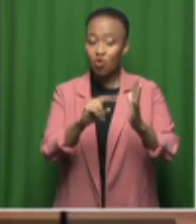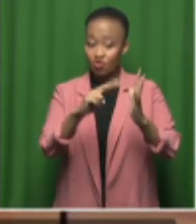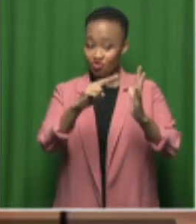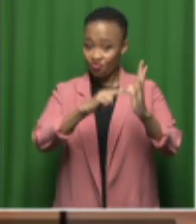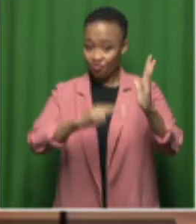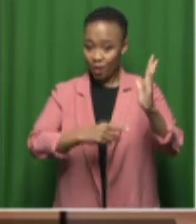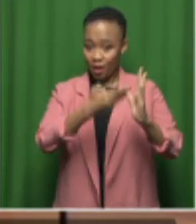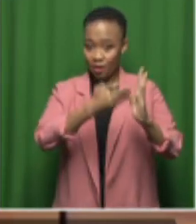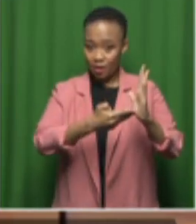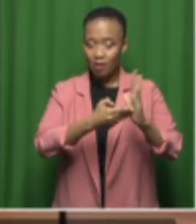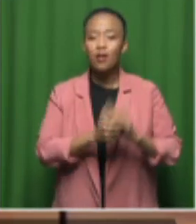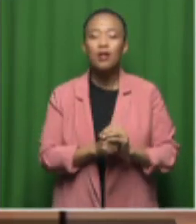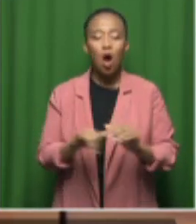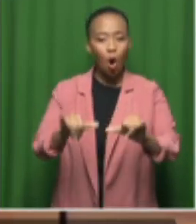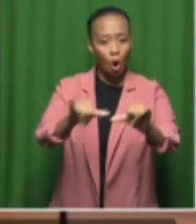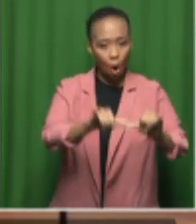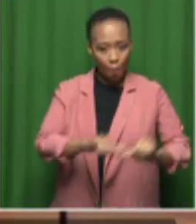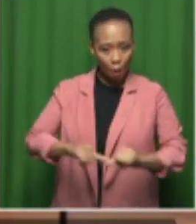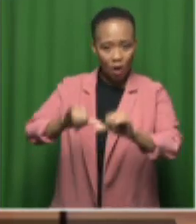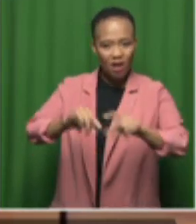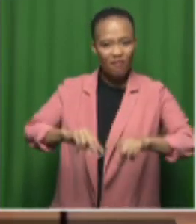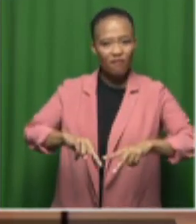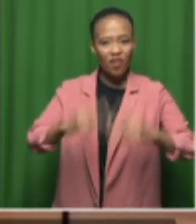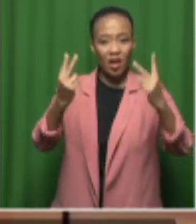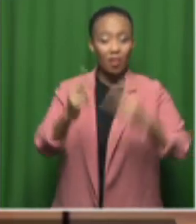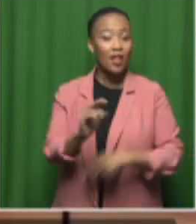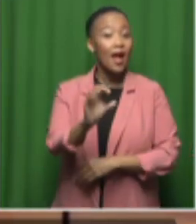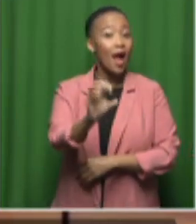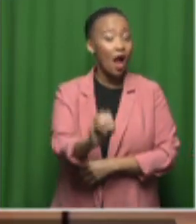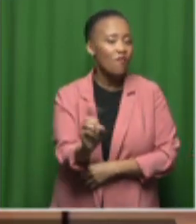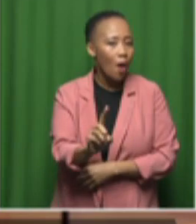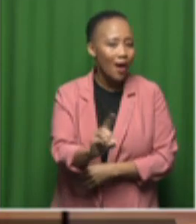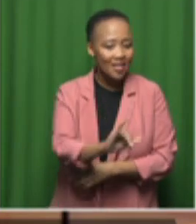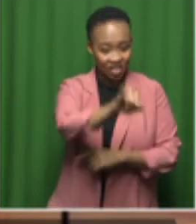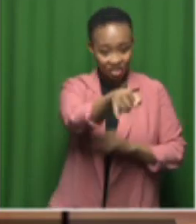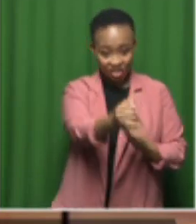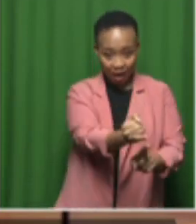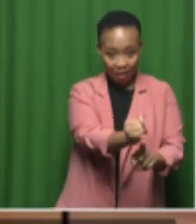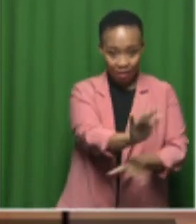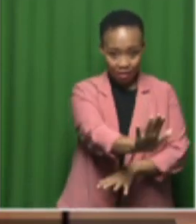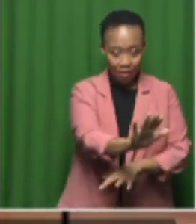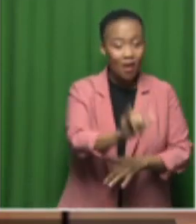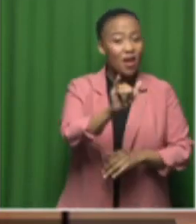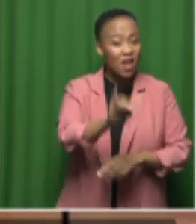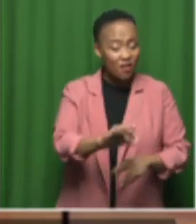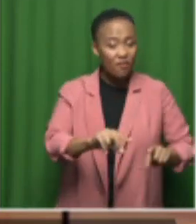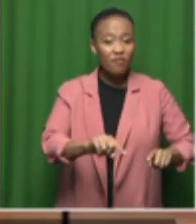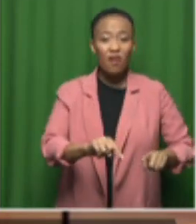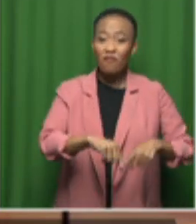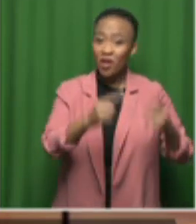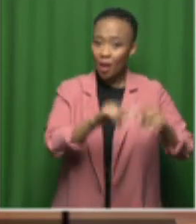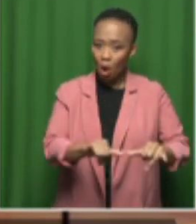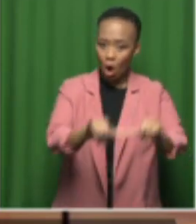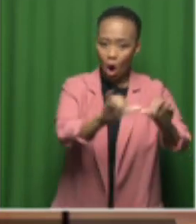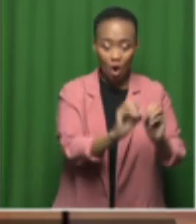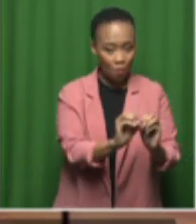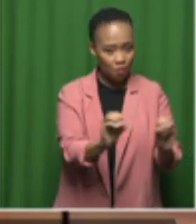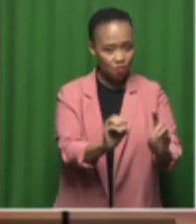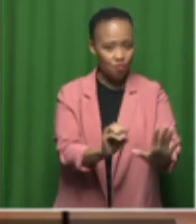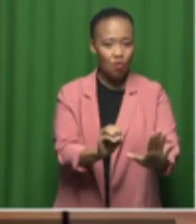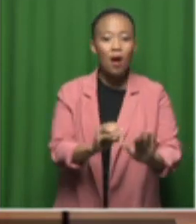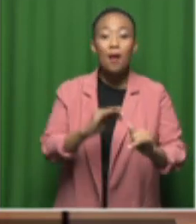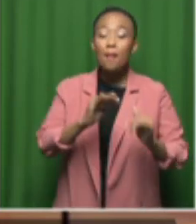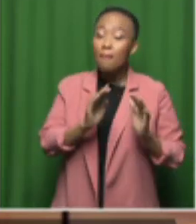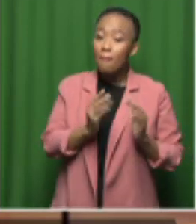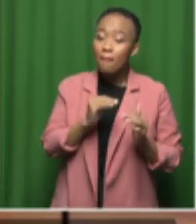there's a common variable, which is j. But if the variable was not common, then you are just